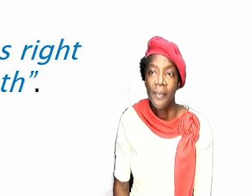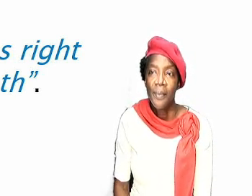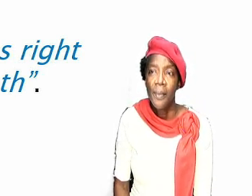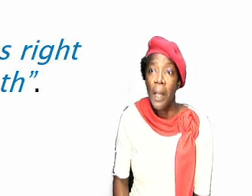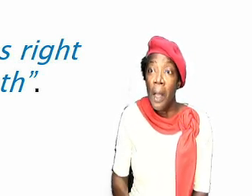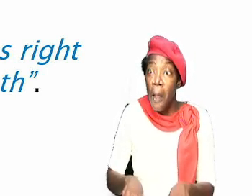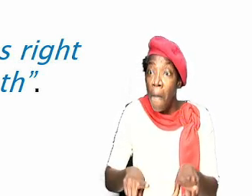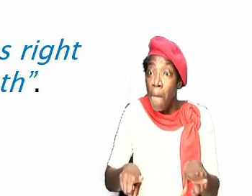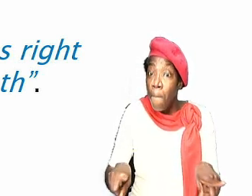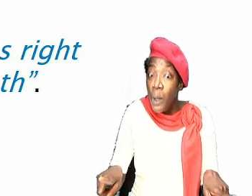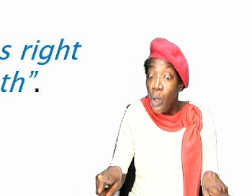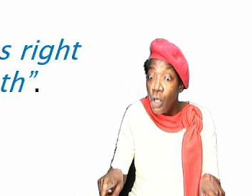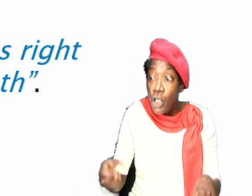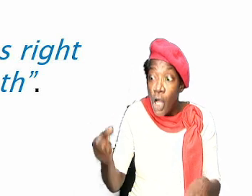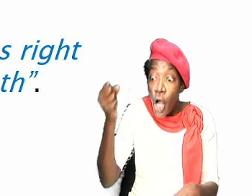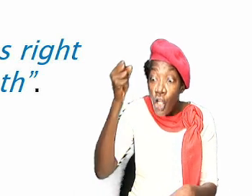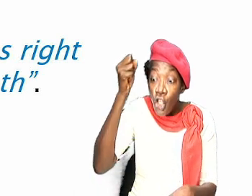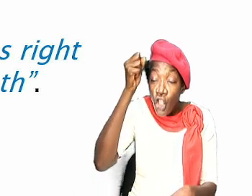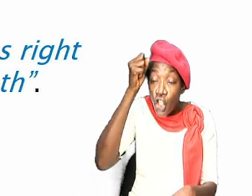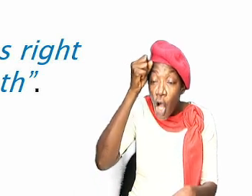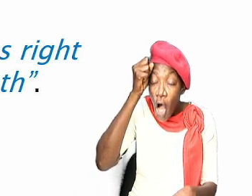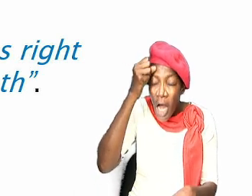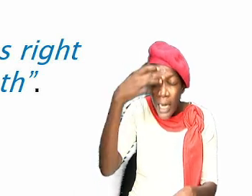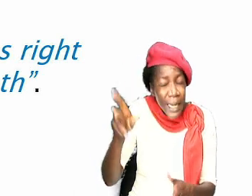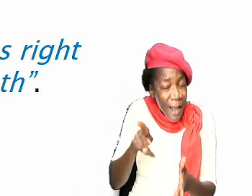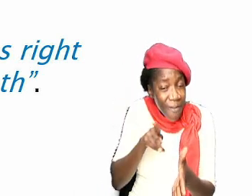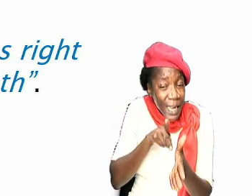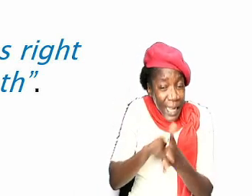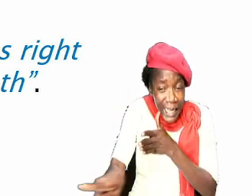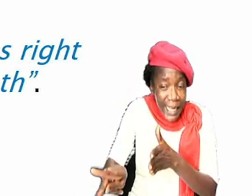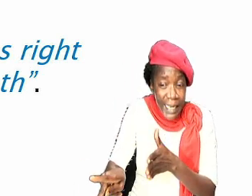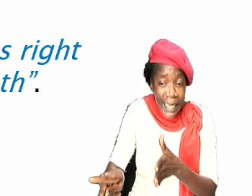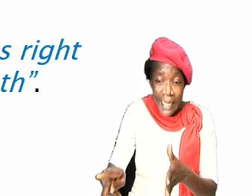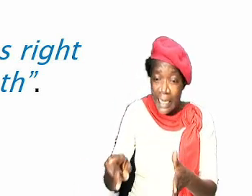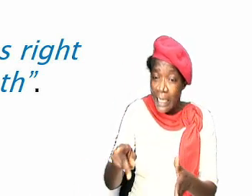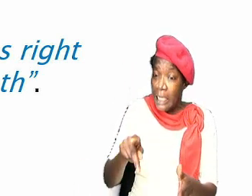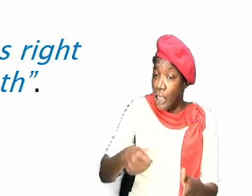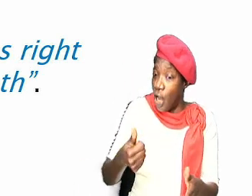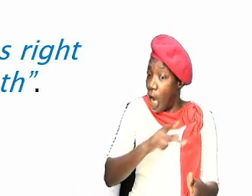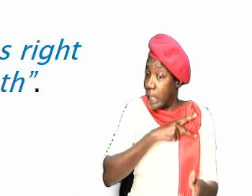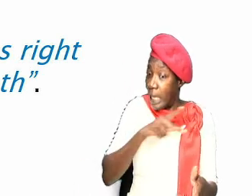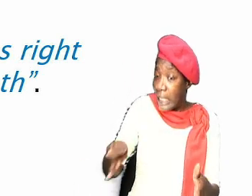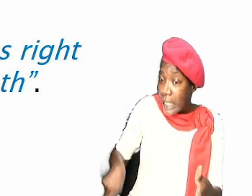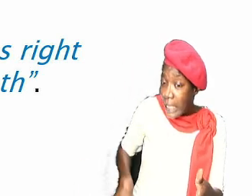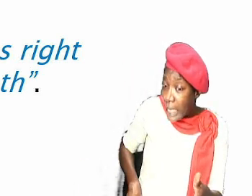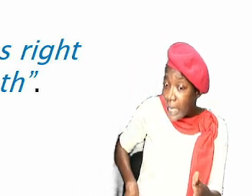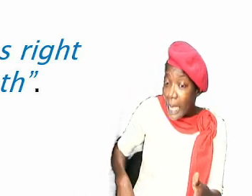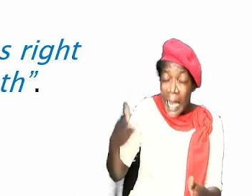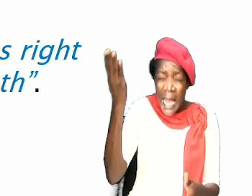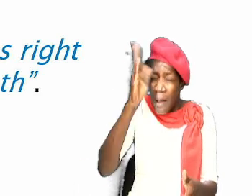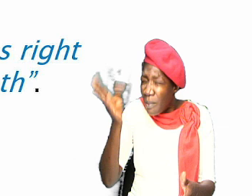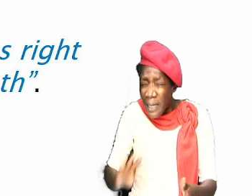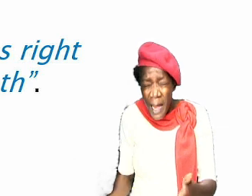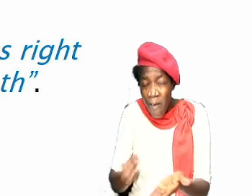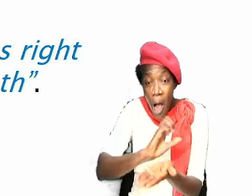But Saul did not kill Agag, king of Amalek. He did not utterly